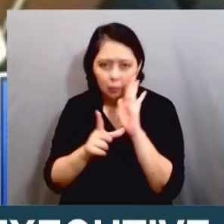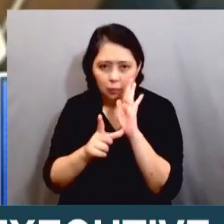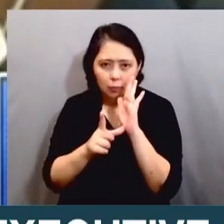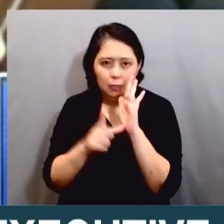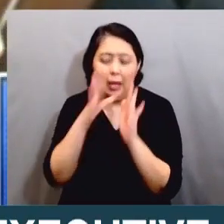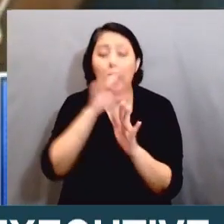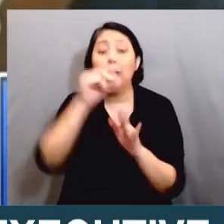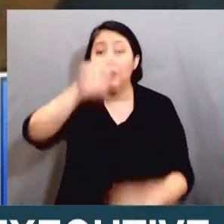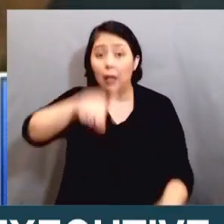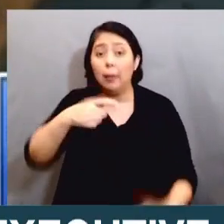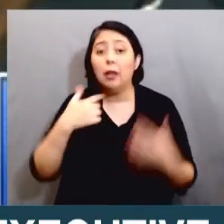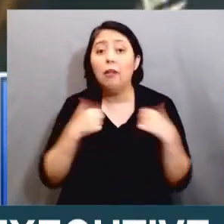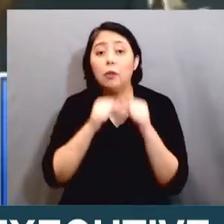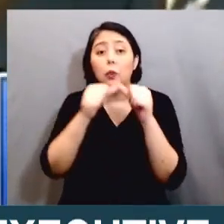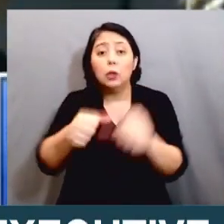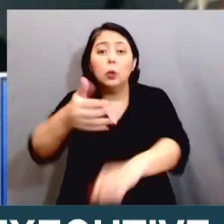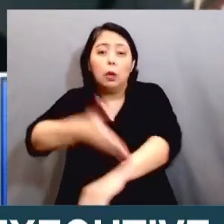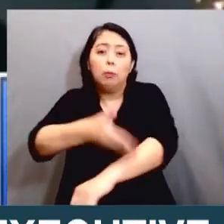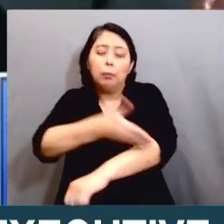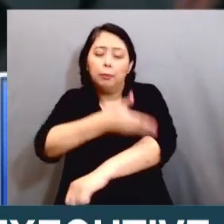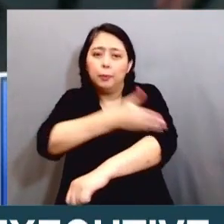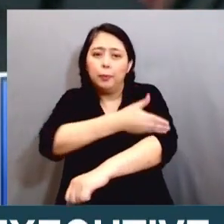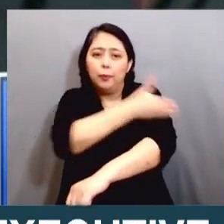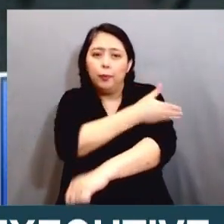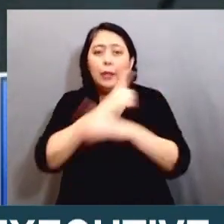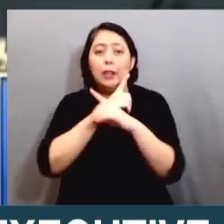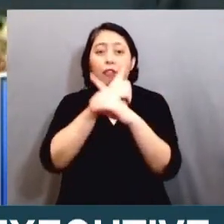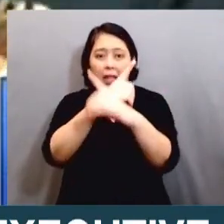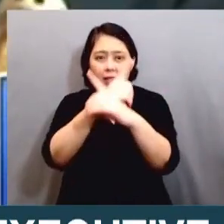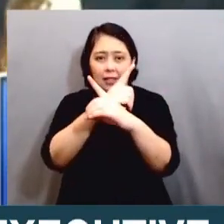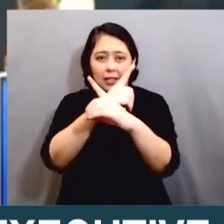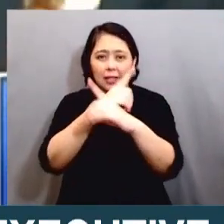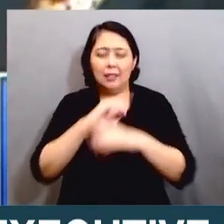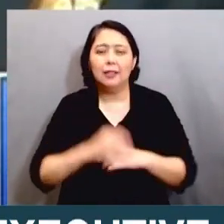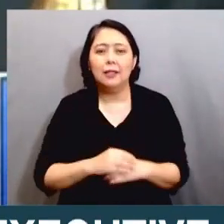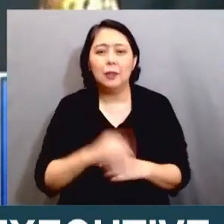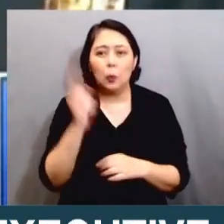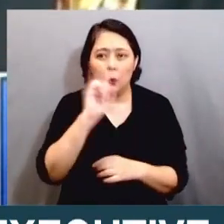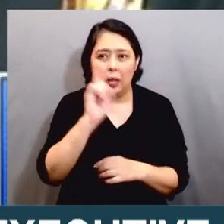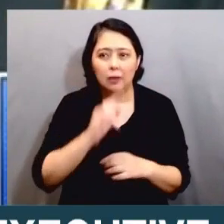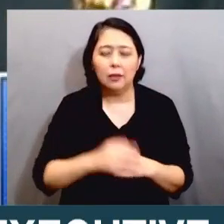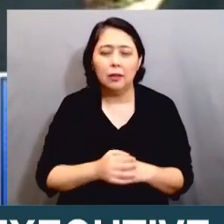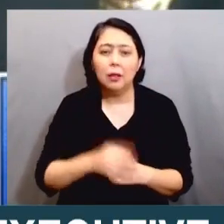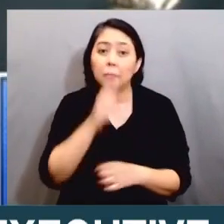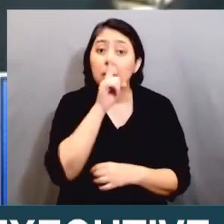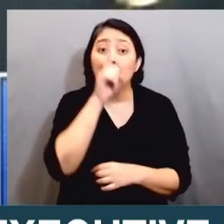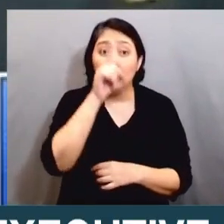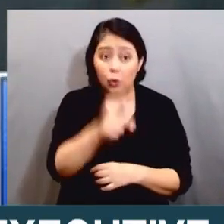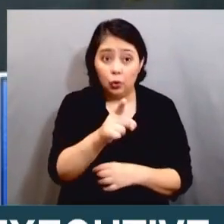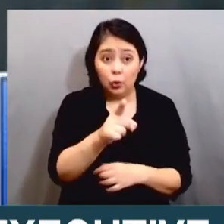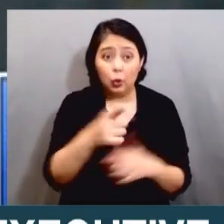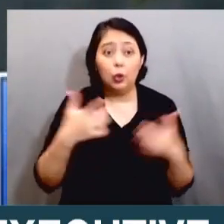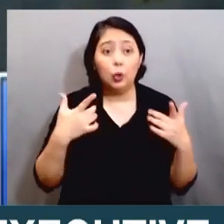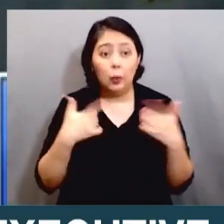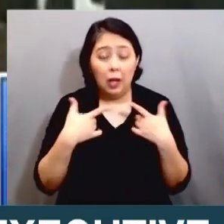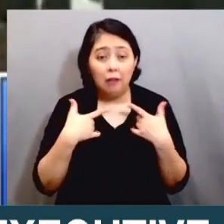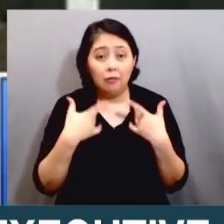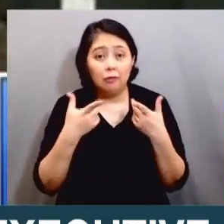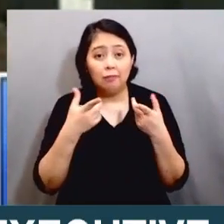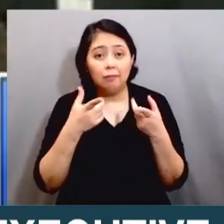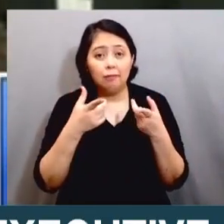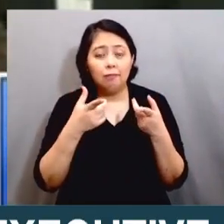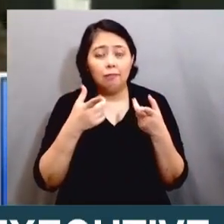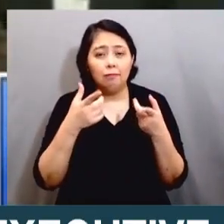defense capability shall ensure that we shall uphold our territorial integrity